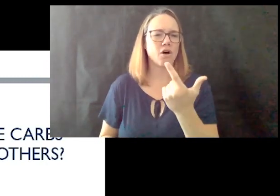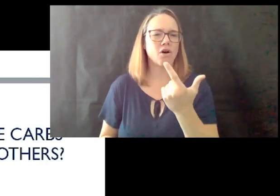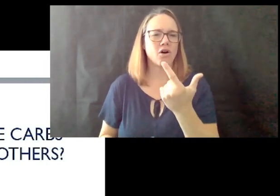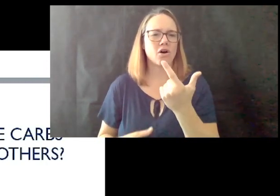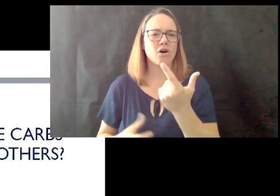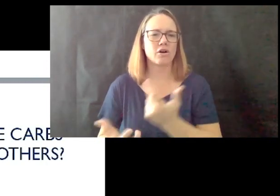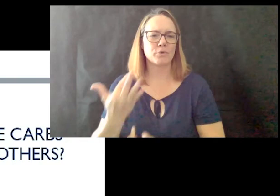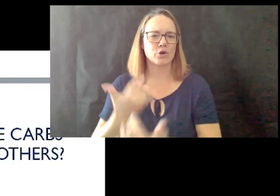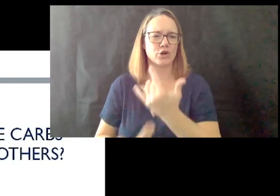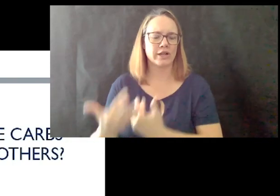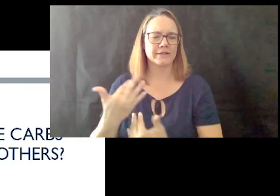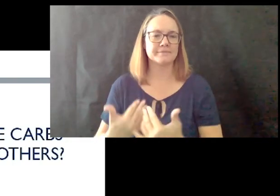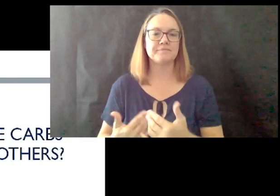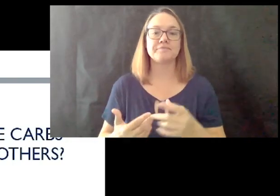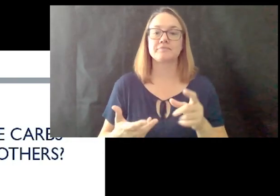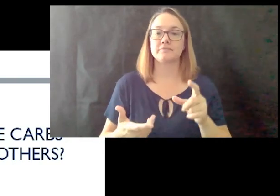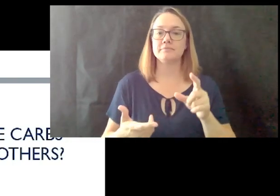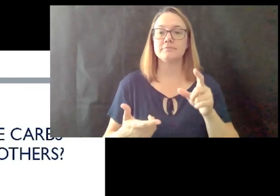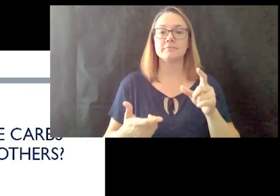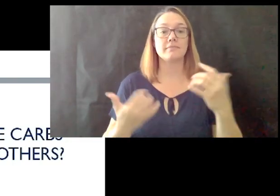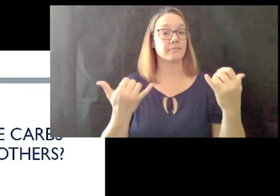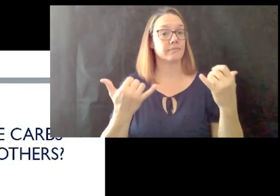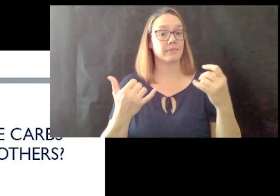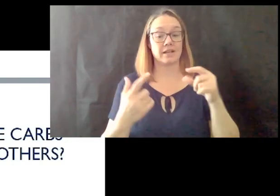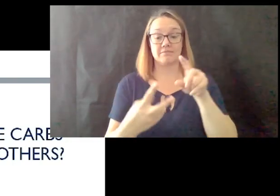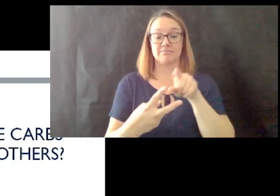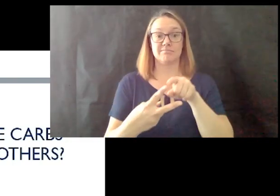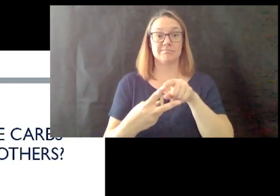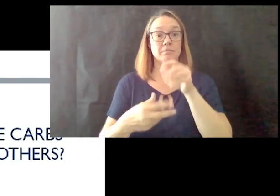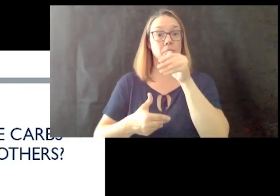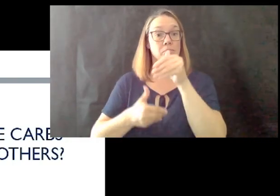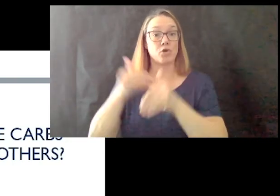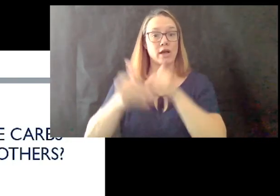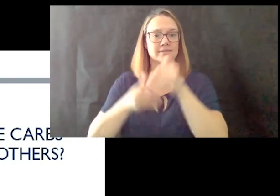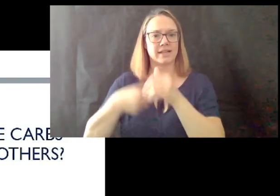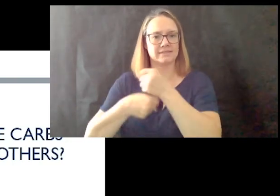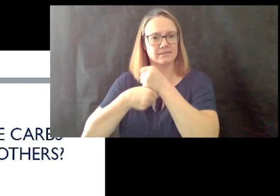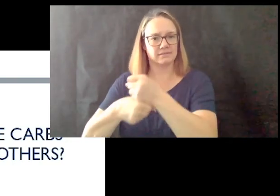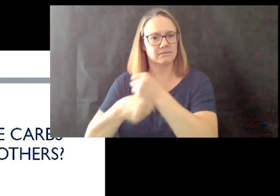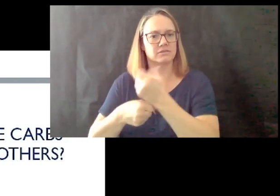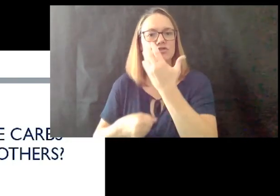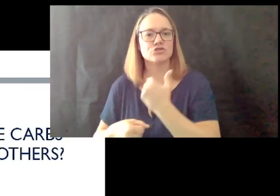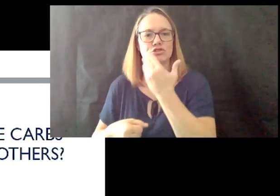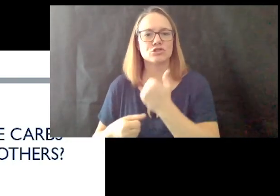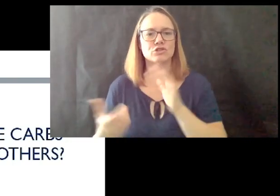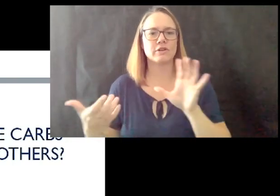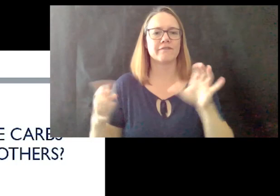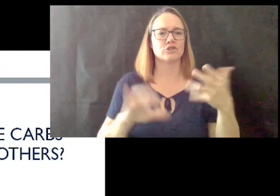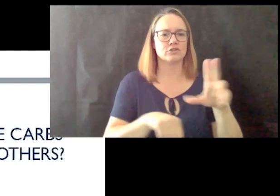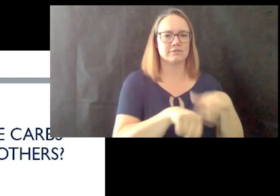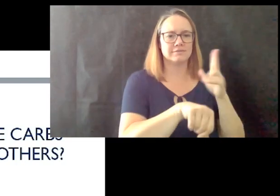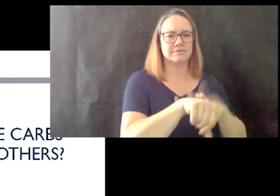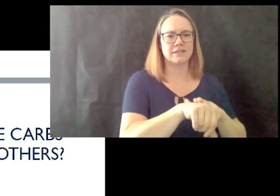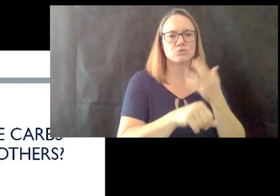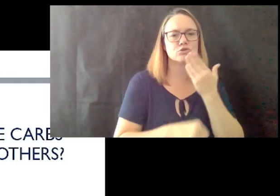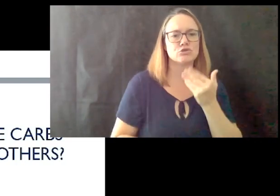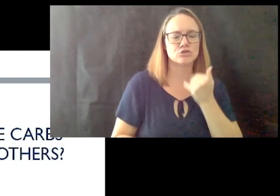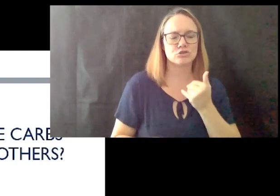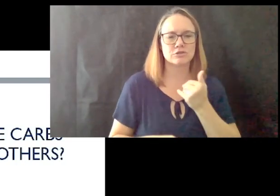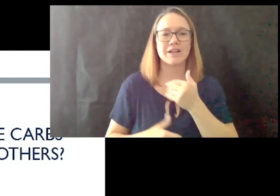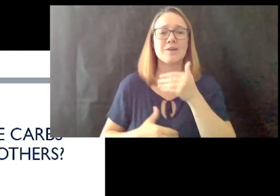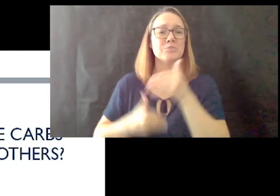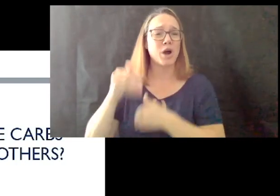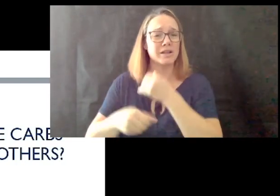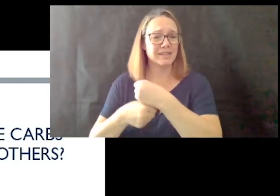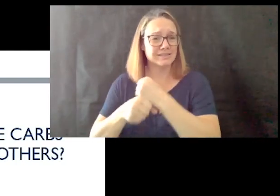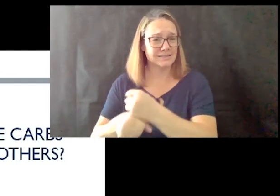left. Next, we have processed sugars versus natural sugars. So obviously processed foods have